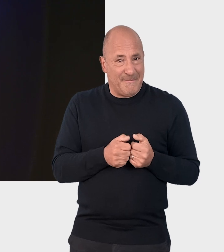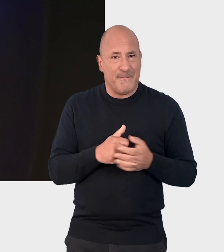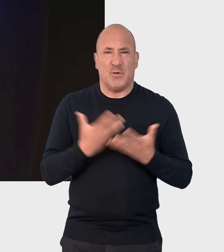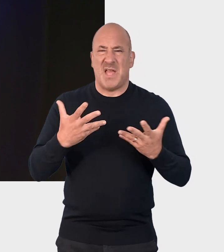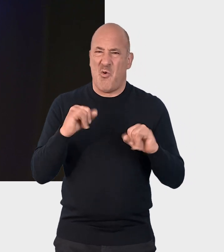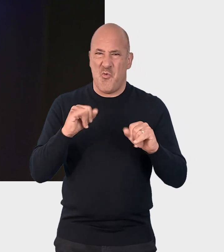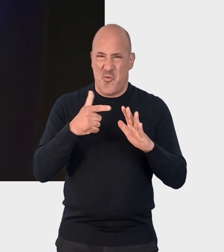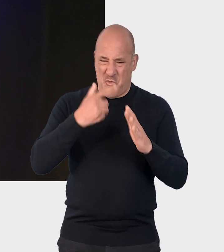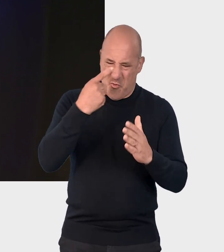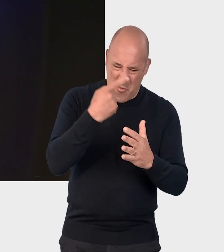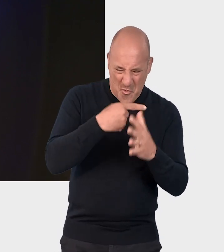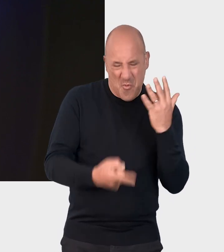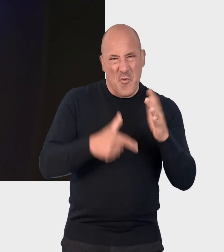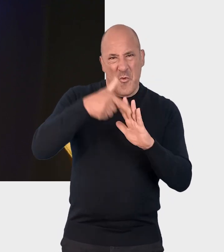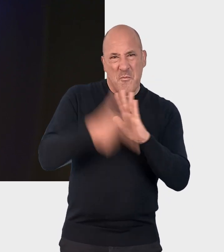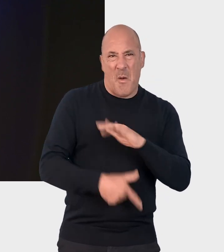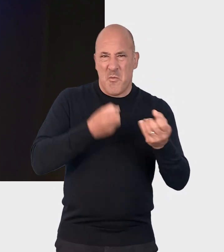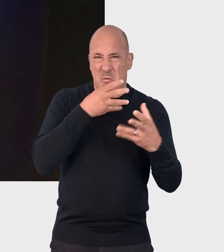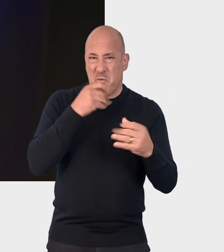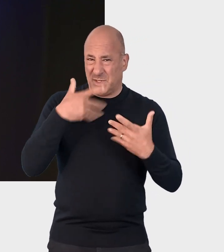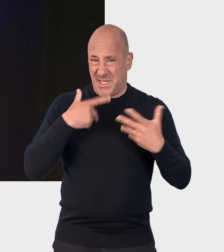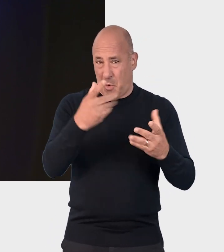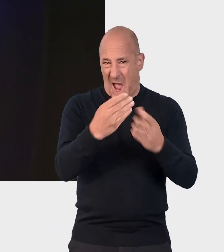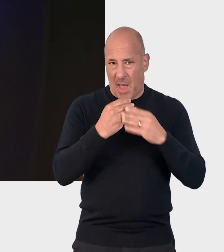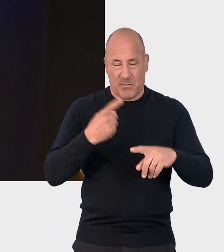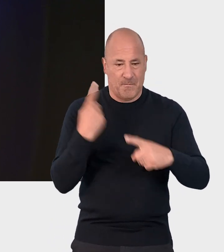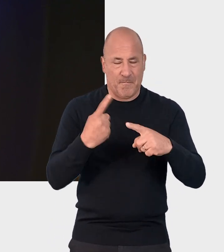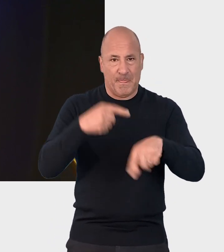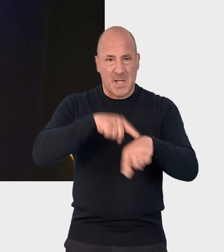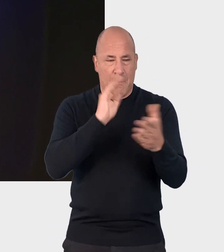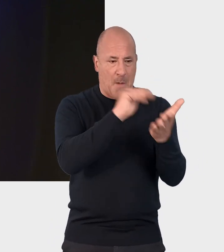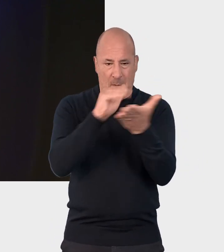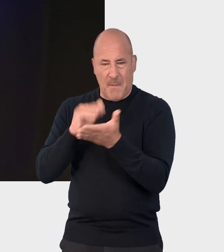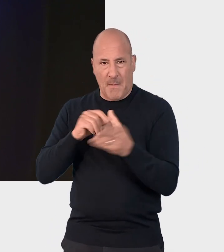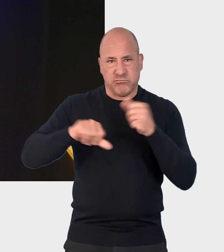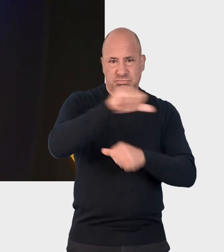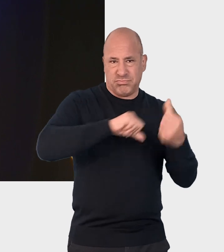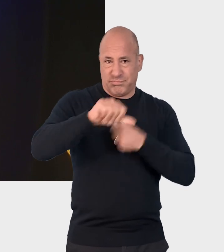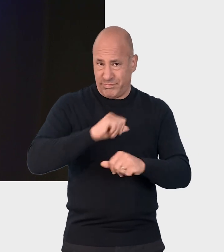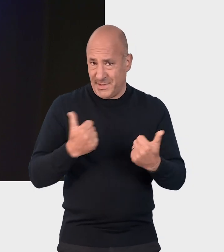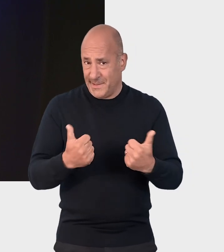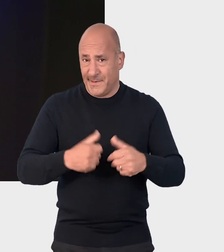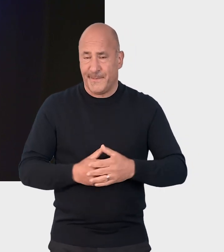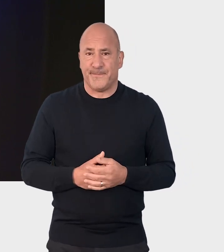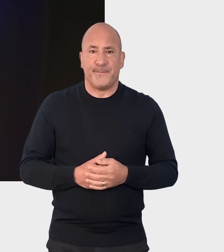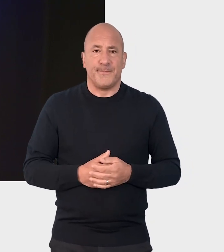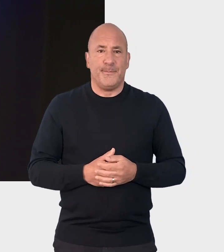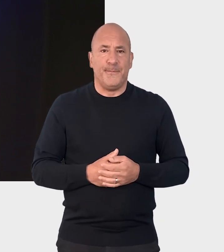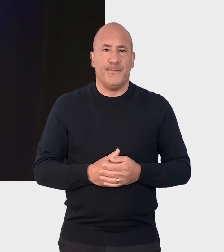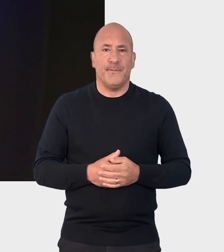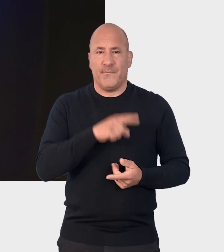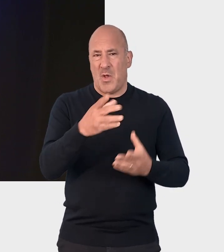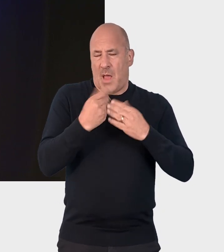Mentimeter. As I said, we've got a packed day. And we could really do with your help in everyone getting to their